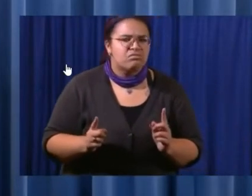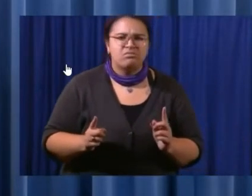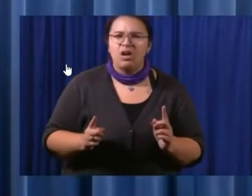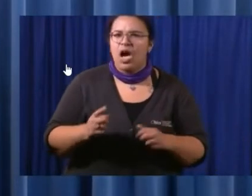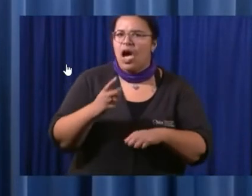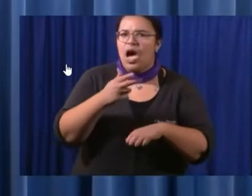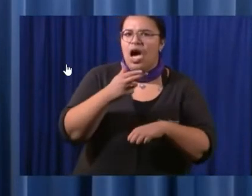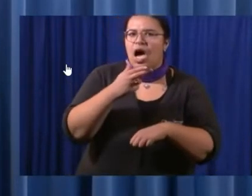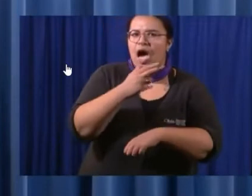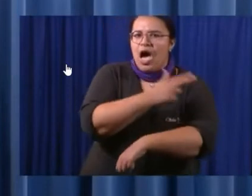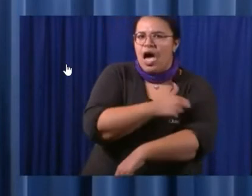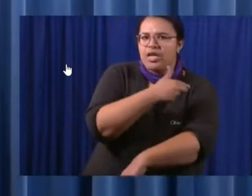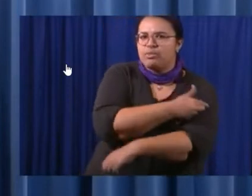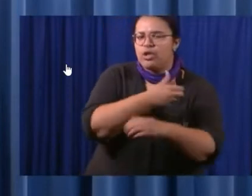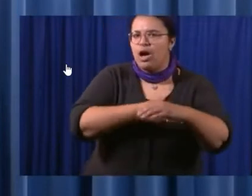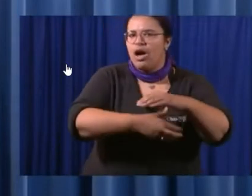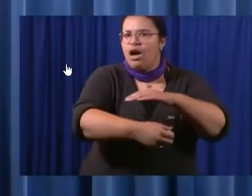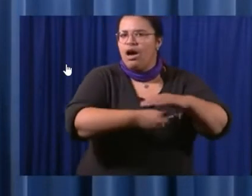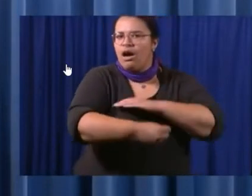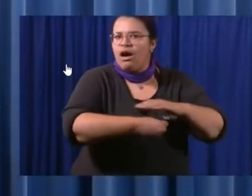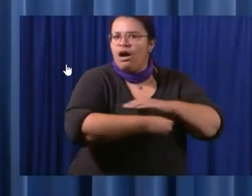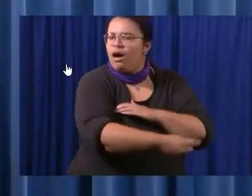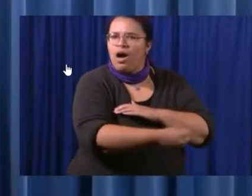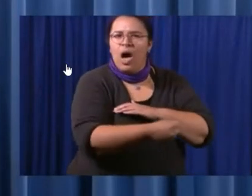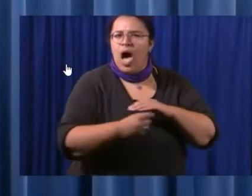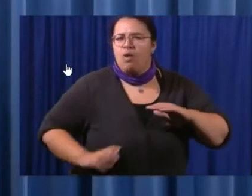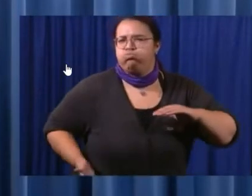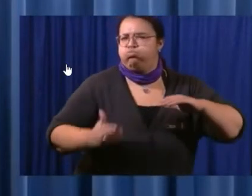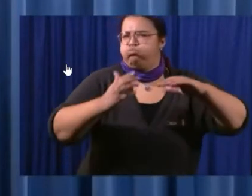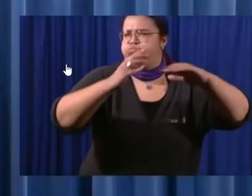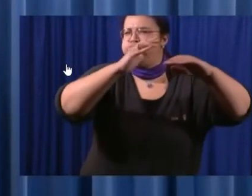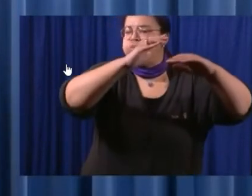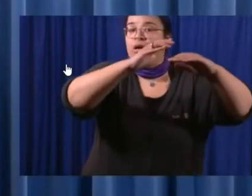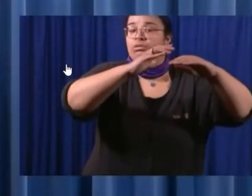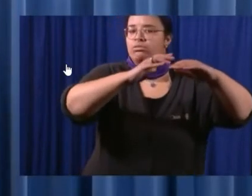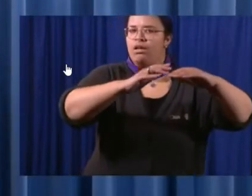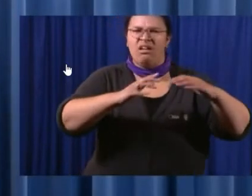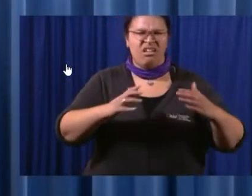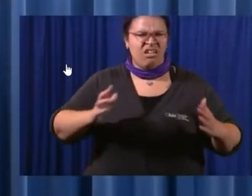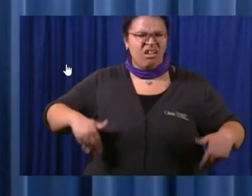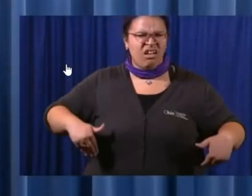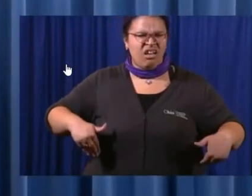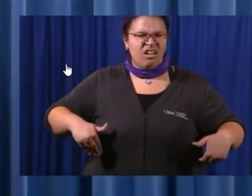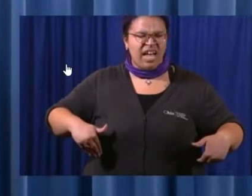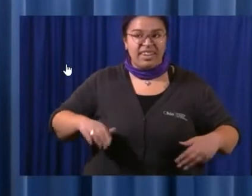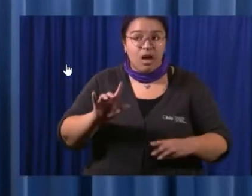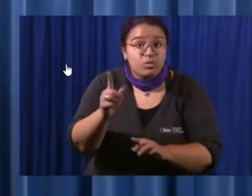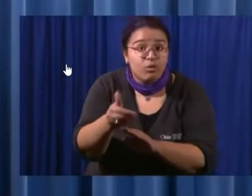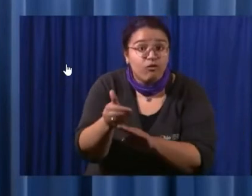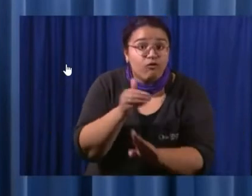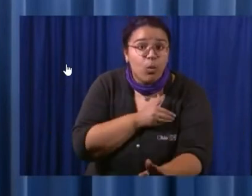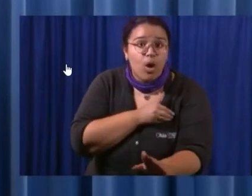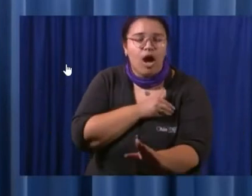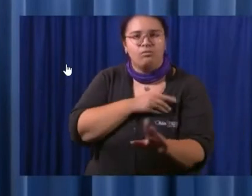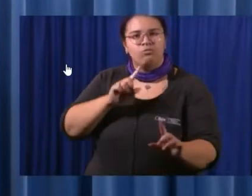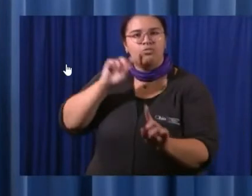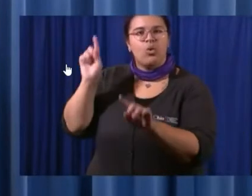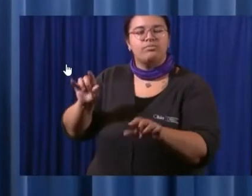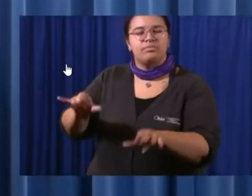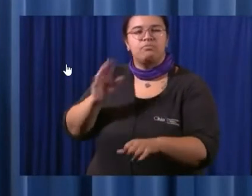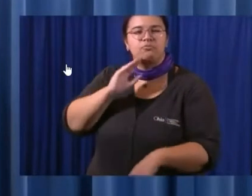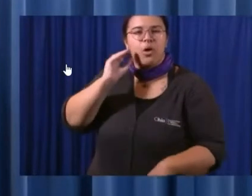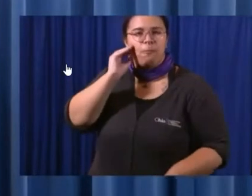hospitalization that threatened to overwhelm our capacity before lockdown started. Based on Dr. Acton's early projections, the